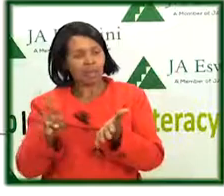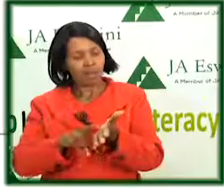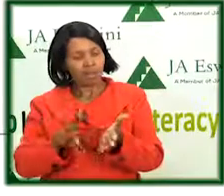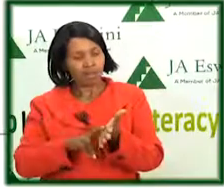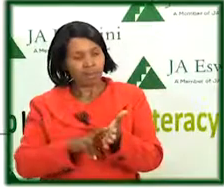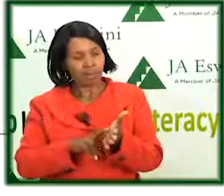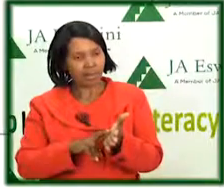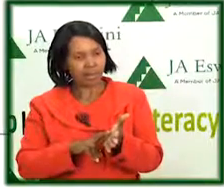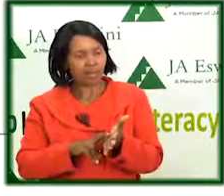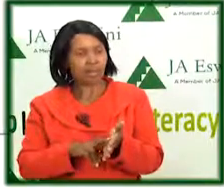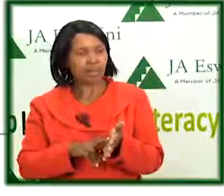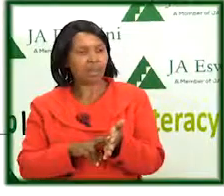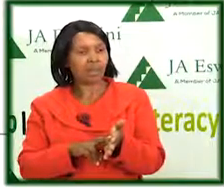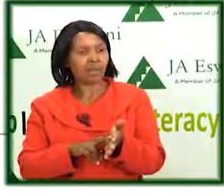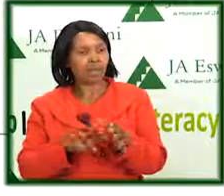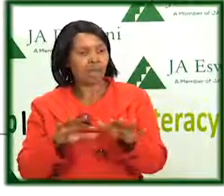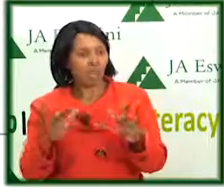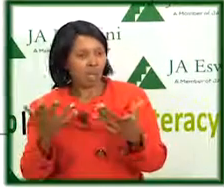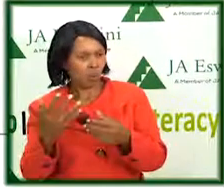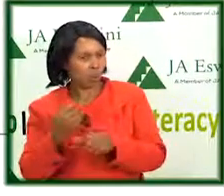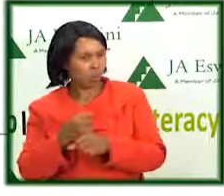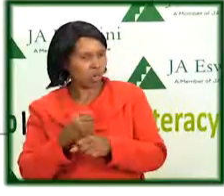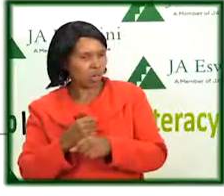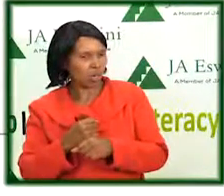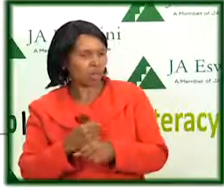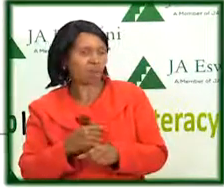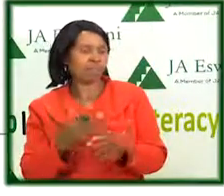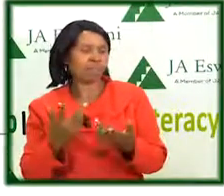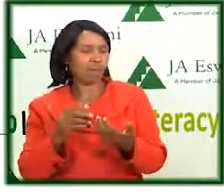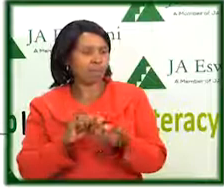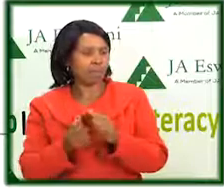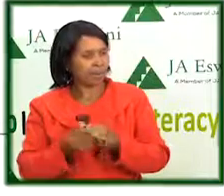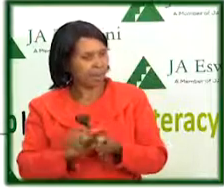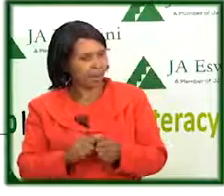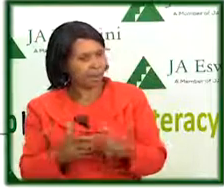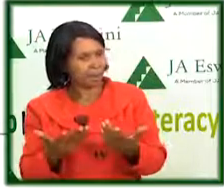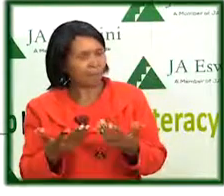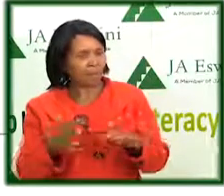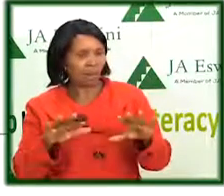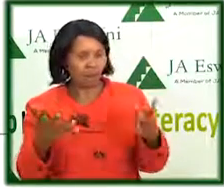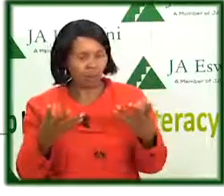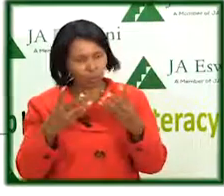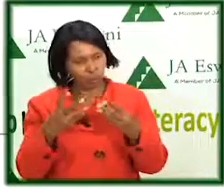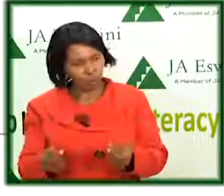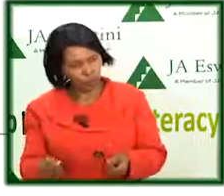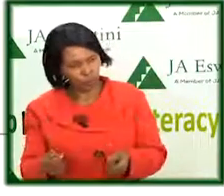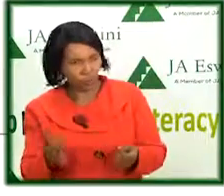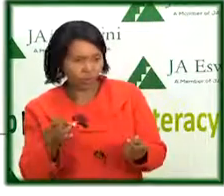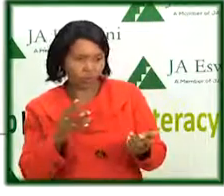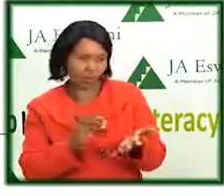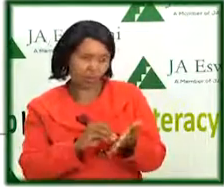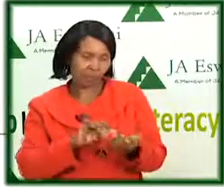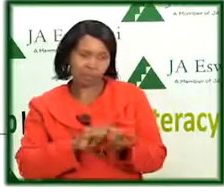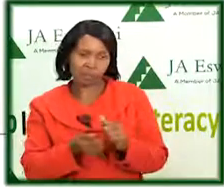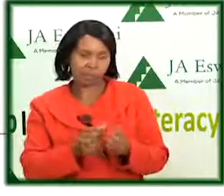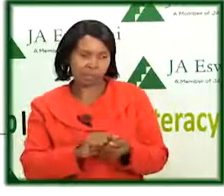that what were their duties, how did they have any problems, and how did they overcome them if so. And then we'll have the